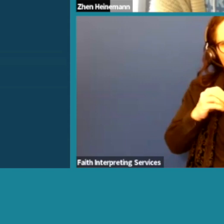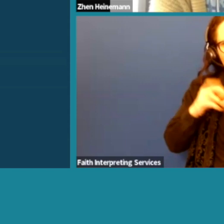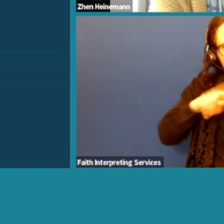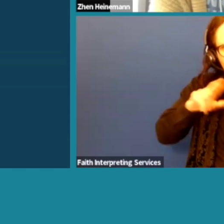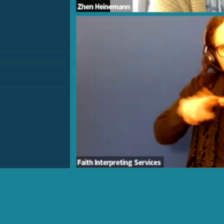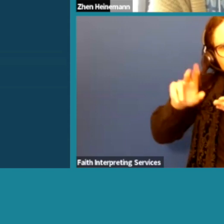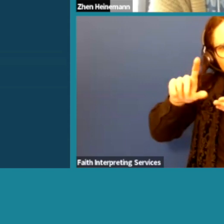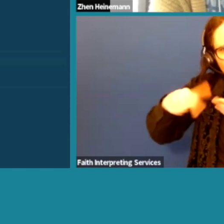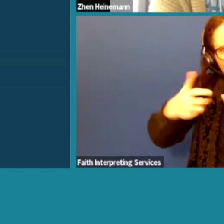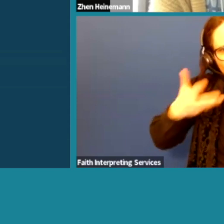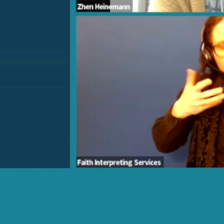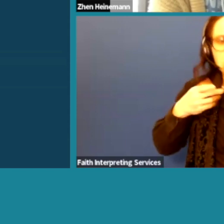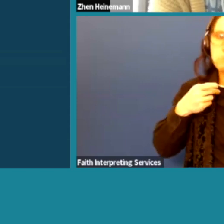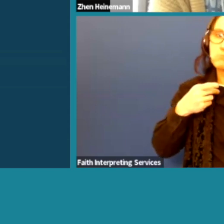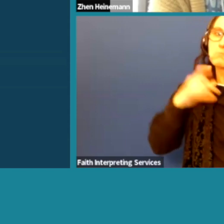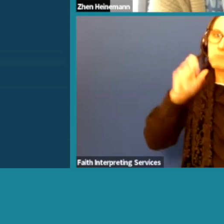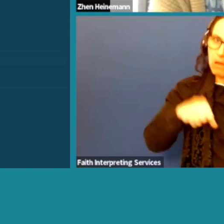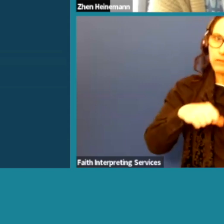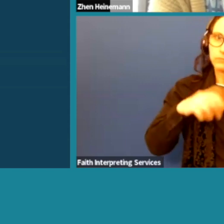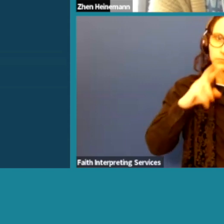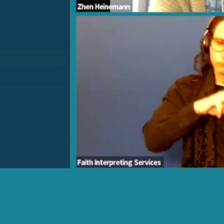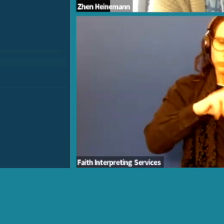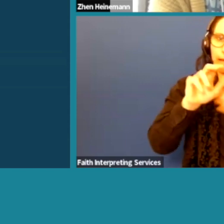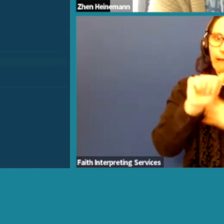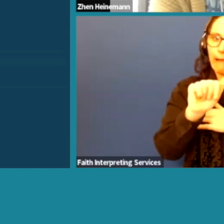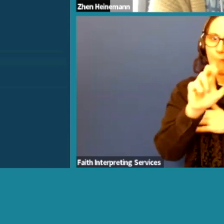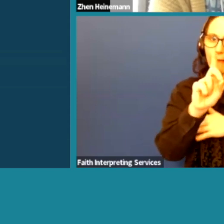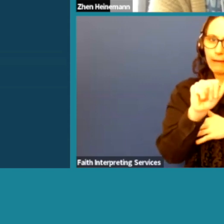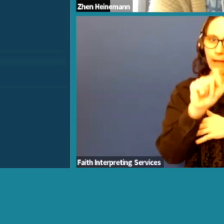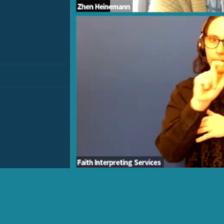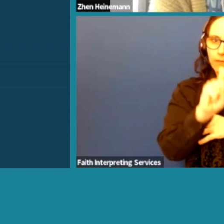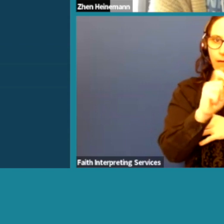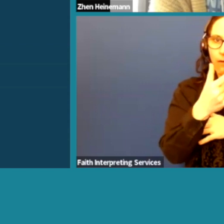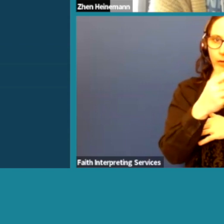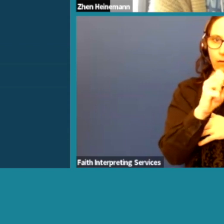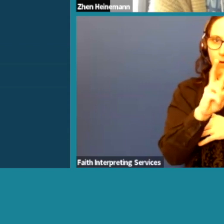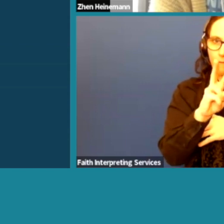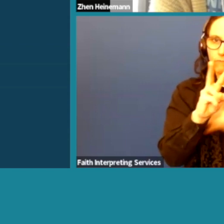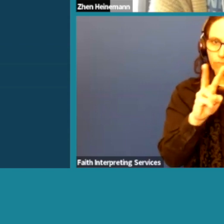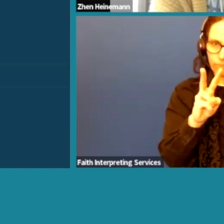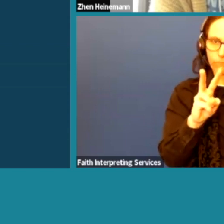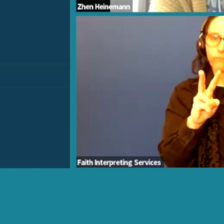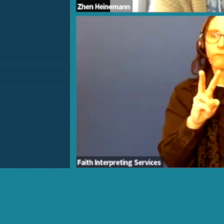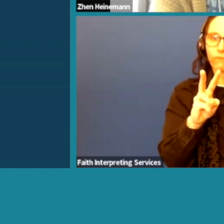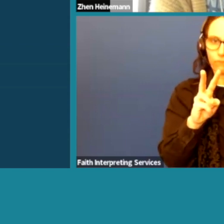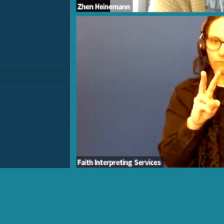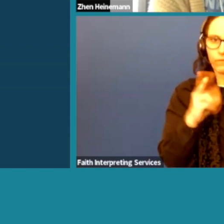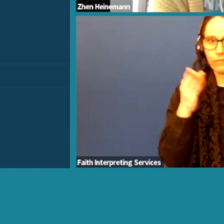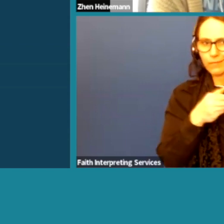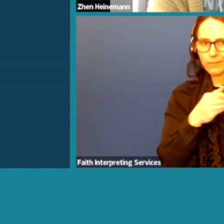you, but you can find the ada.gov resources available at